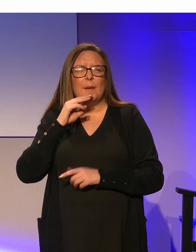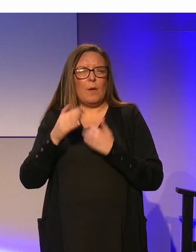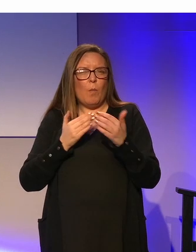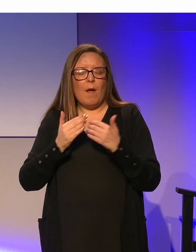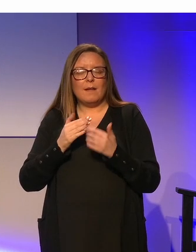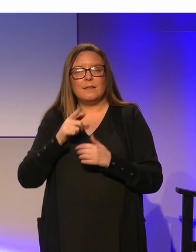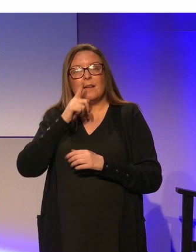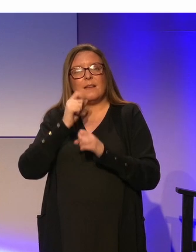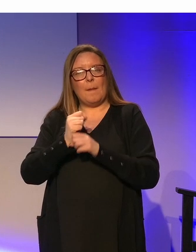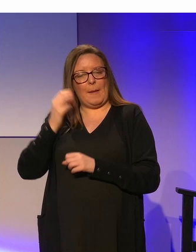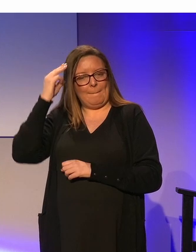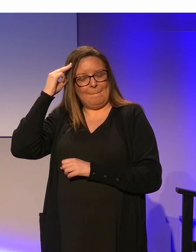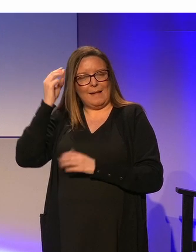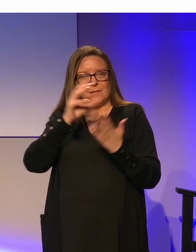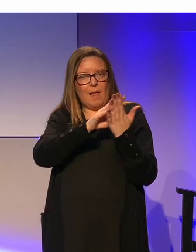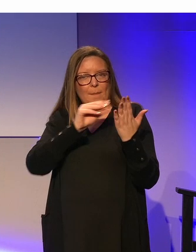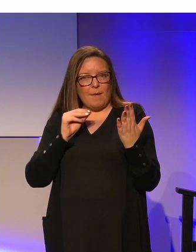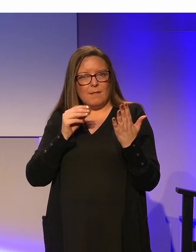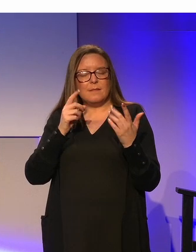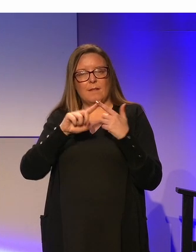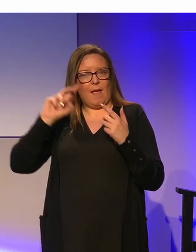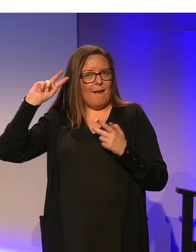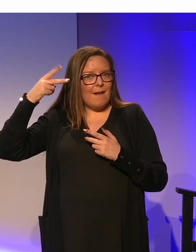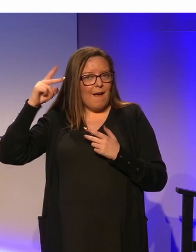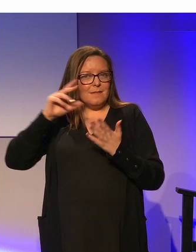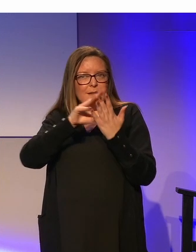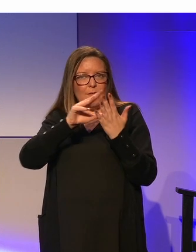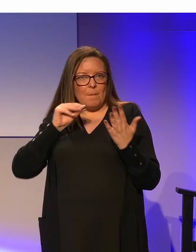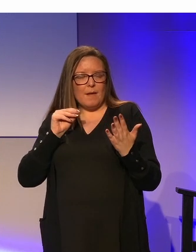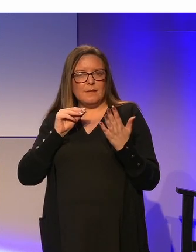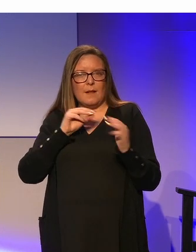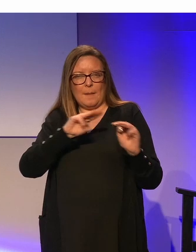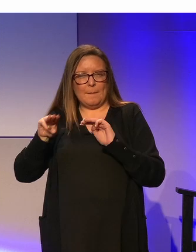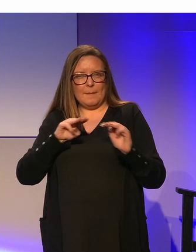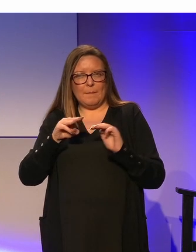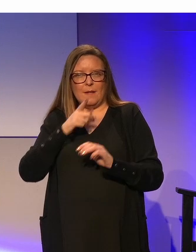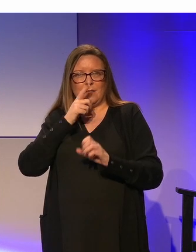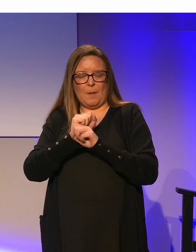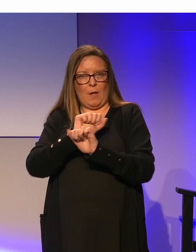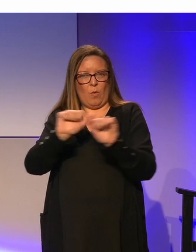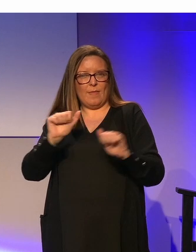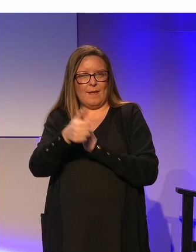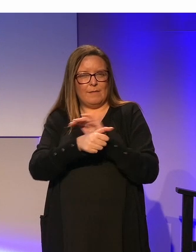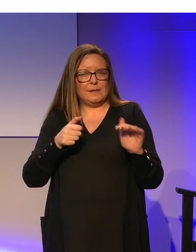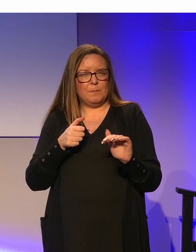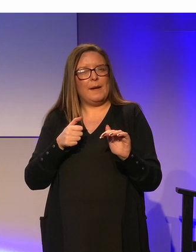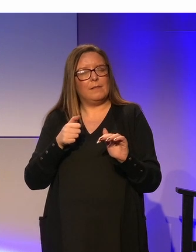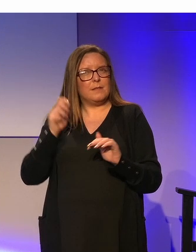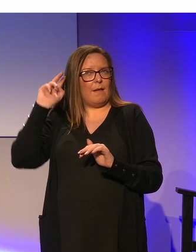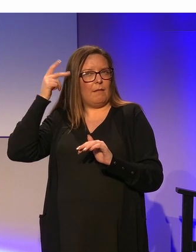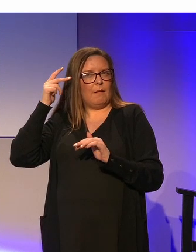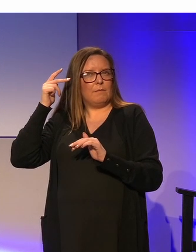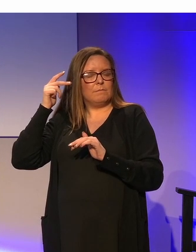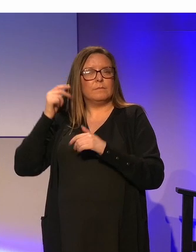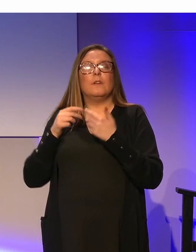about mental models, cognitive models that come into play when people are talking about their experiences. What we